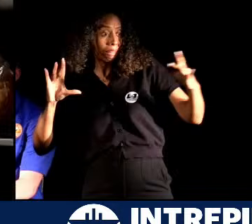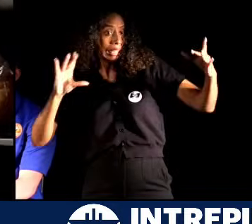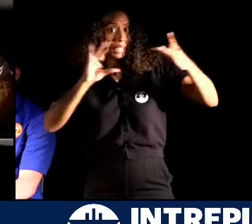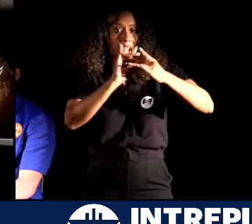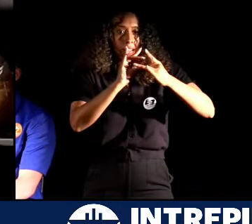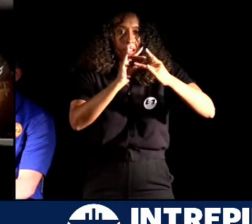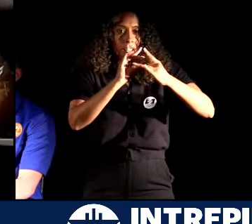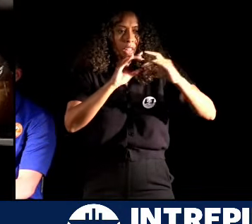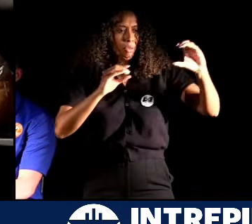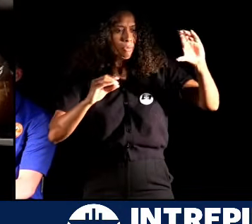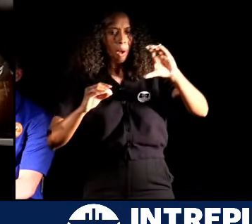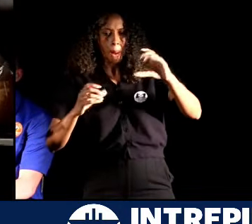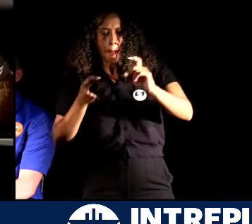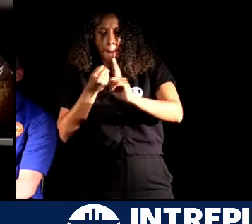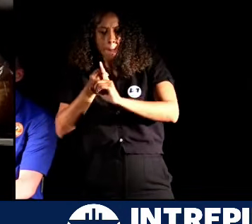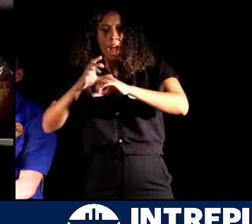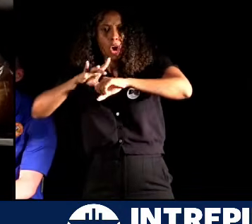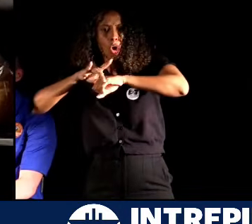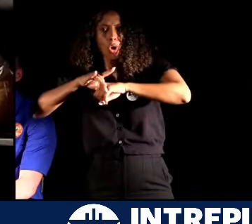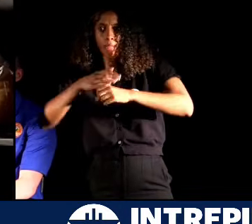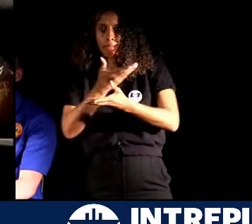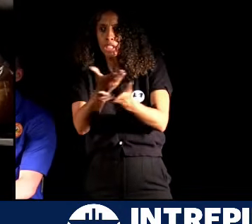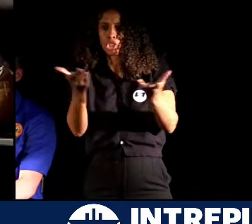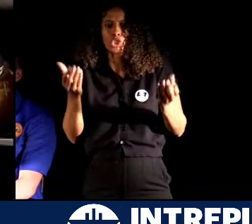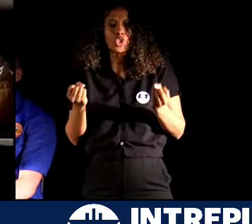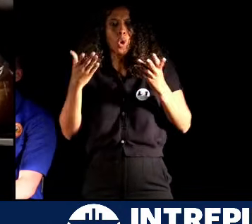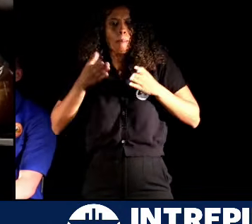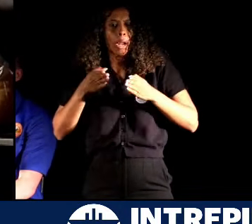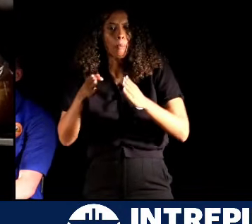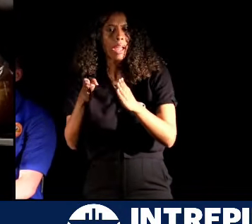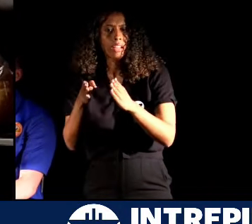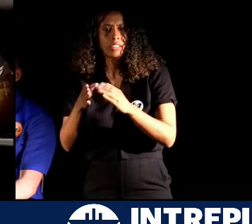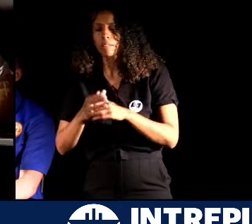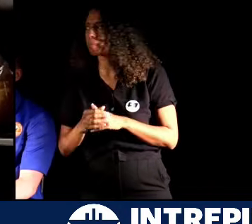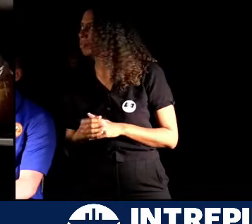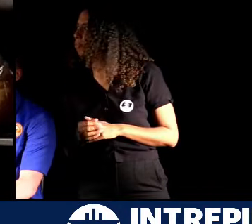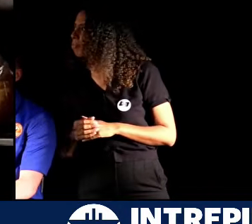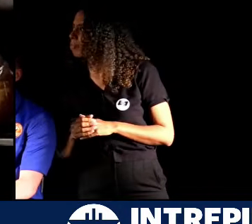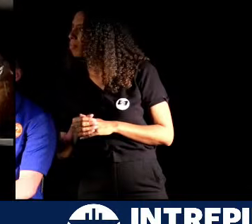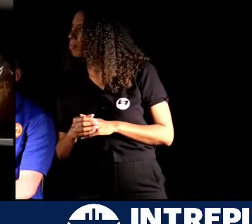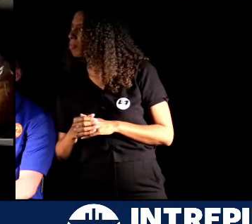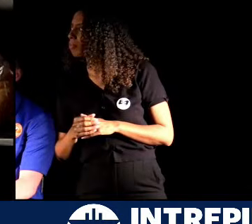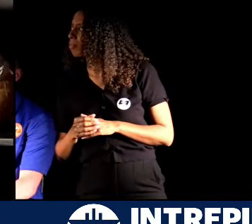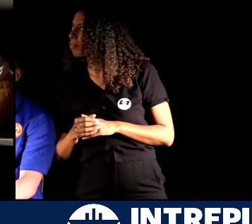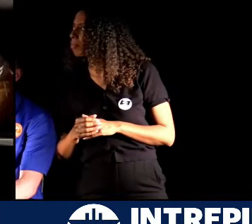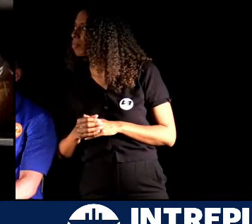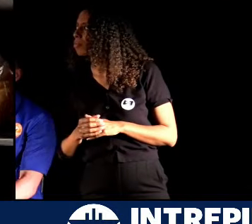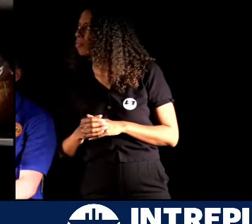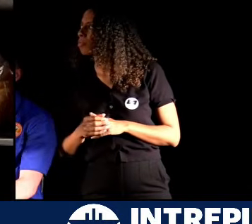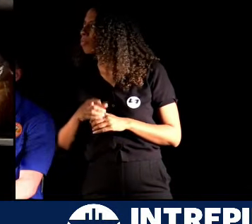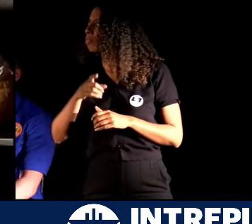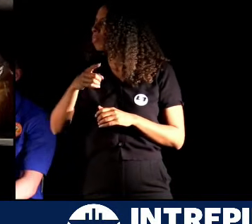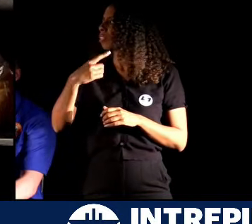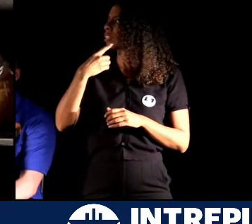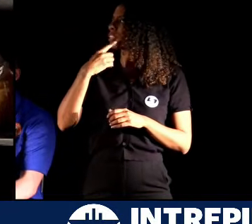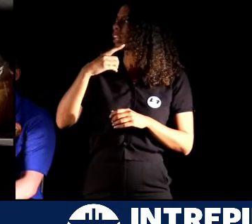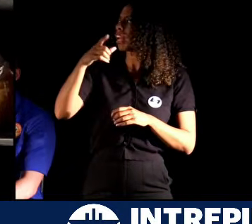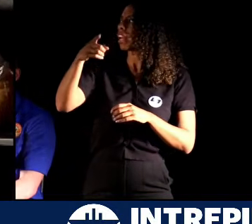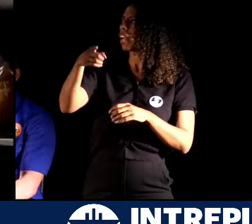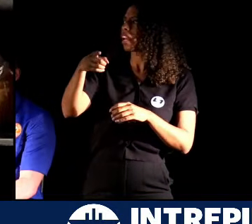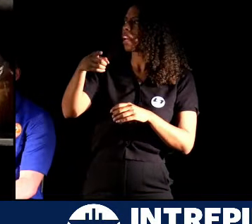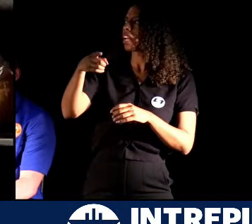in so many ways. And I will give you some examples for it, which is what we call space weather now, and I will show it a little